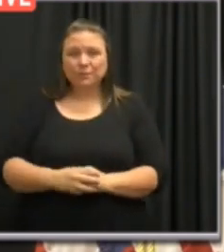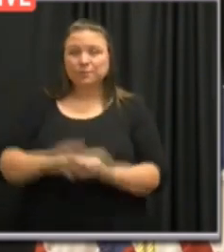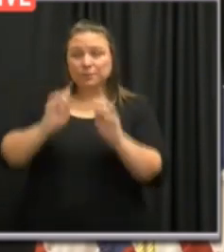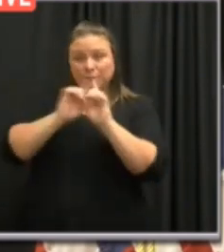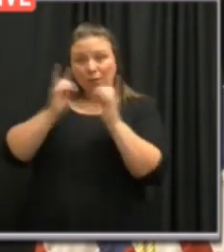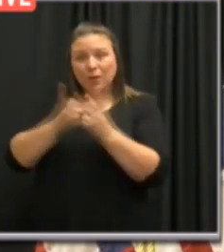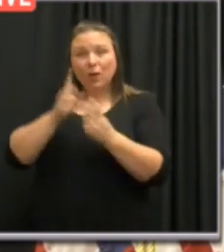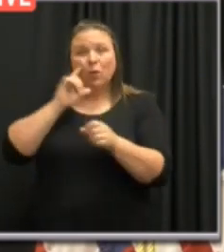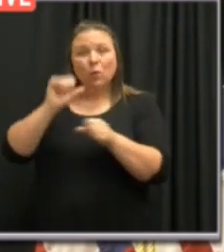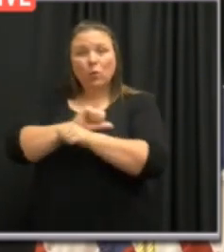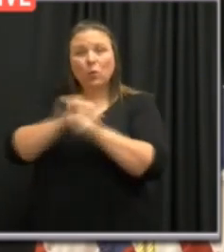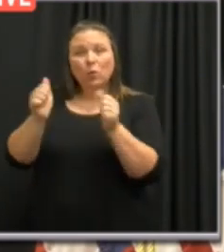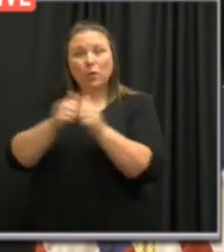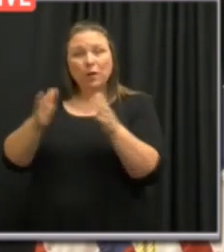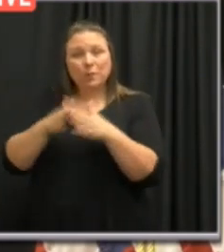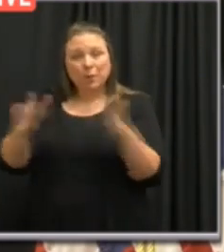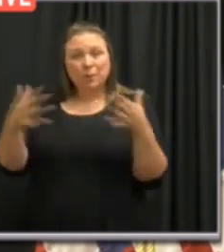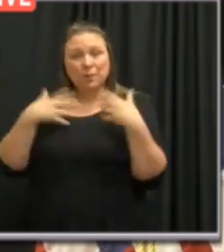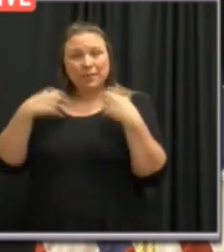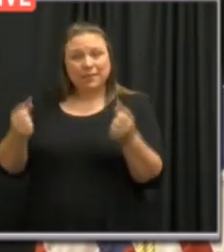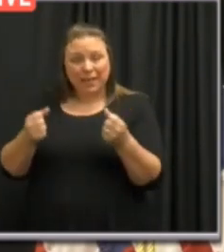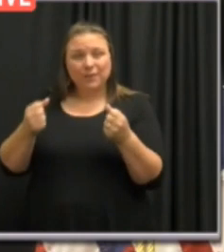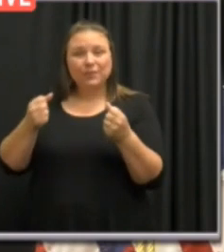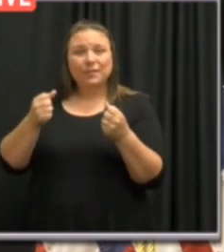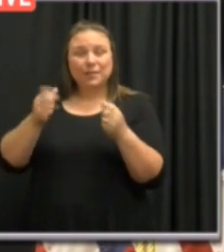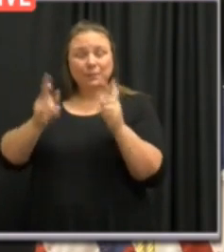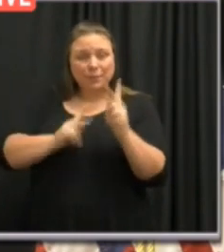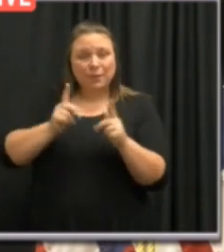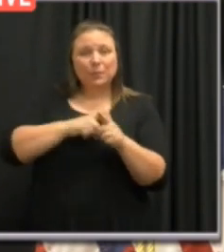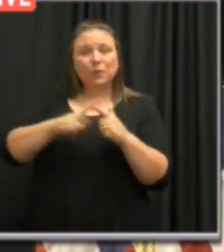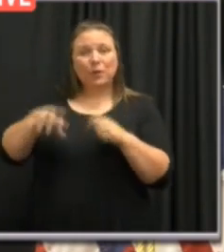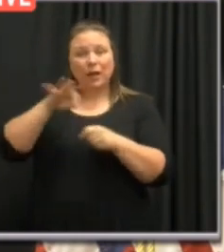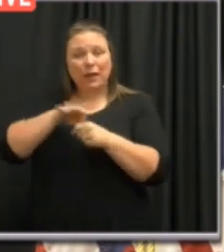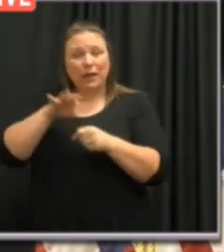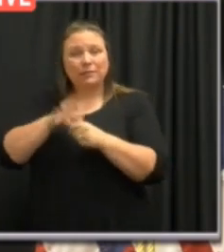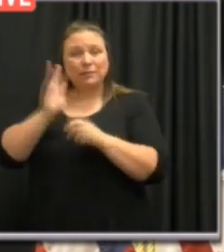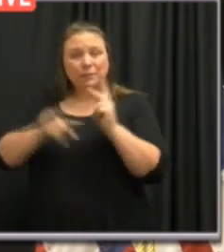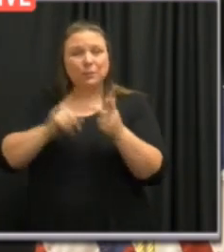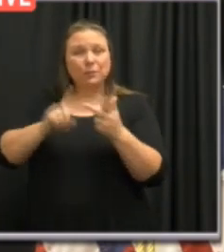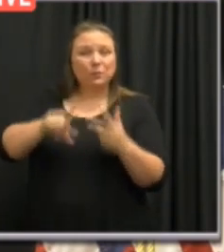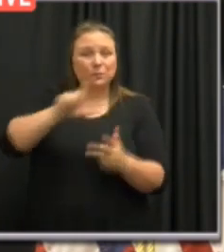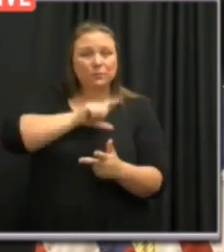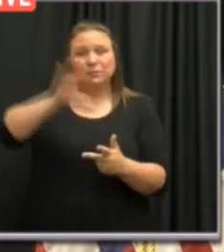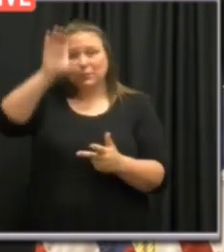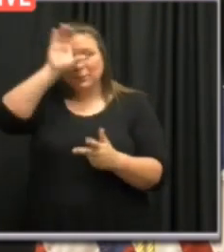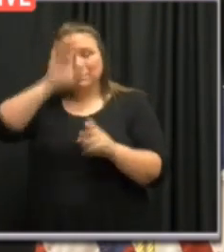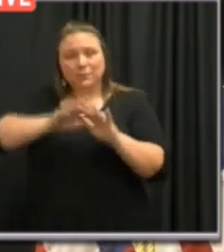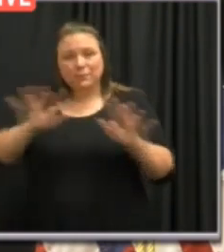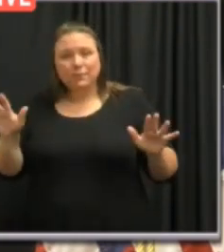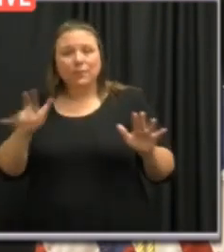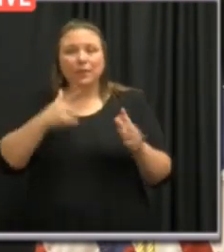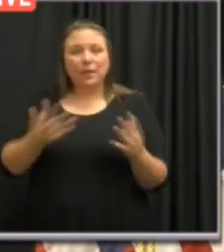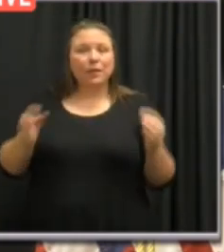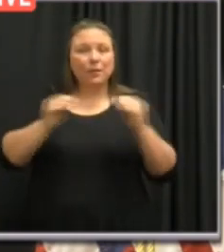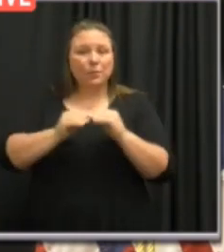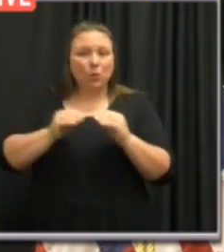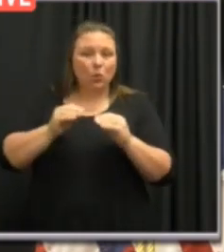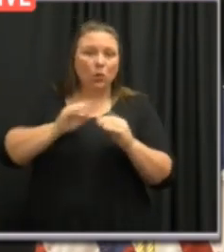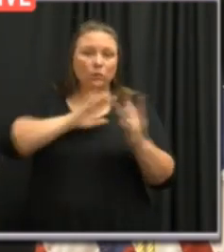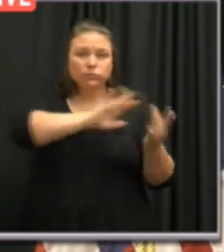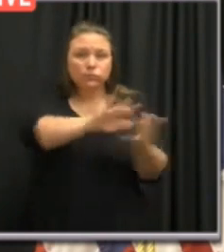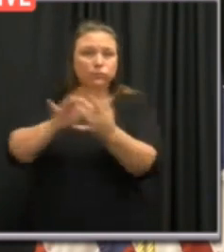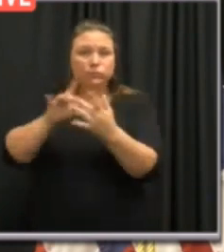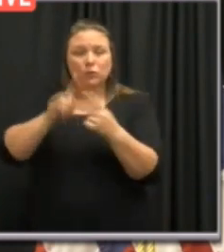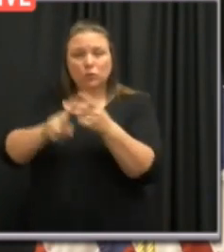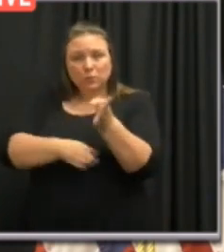department will work with public safety officials, elected officials, and representatives and leaders from the community. This will include even more involved outreach to minority